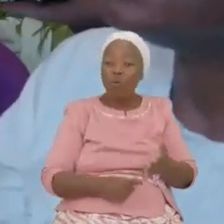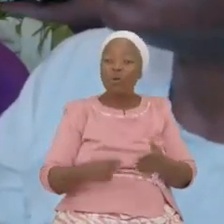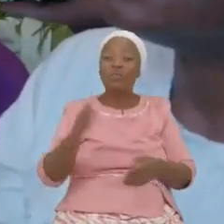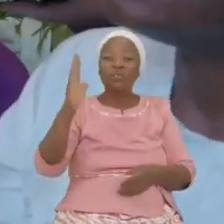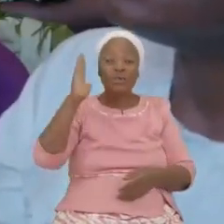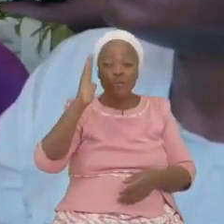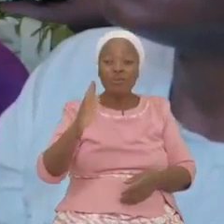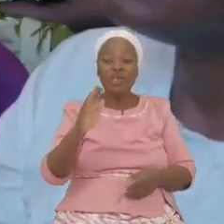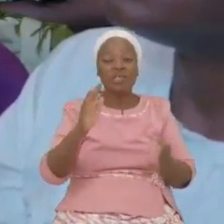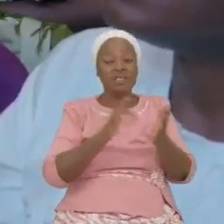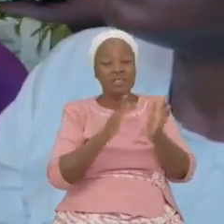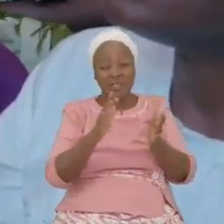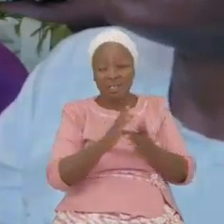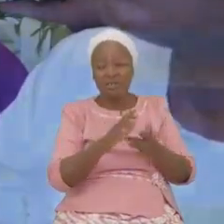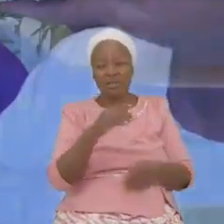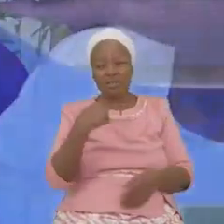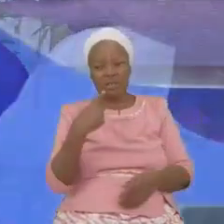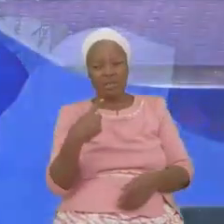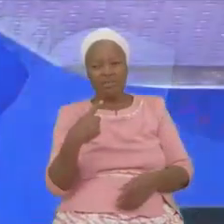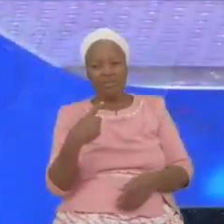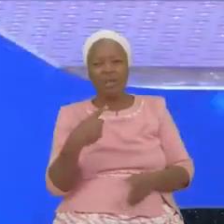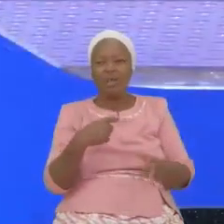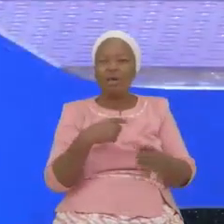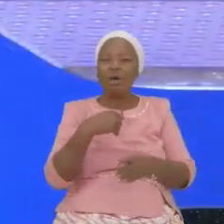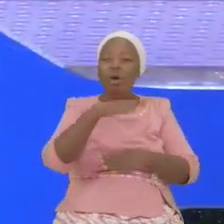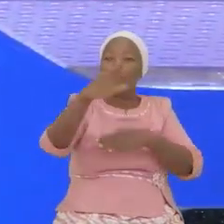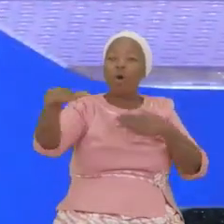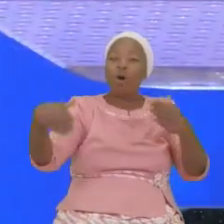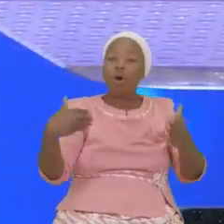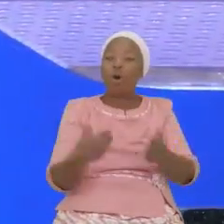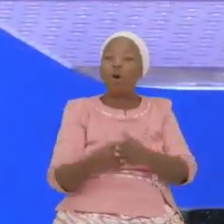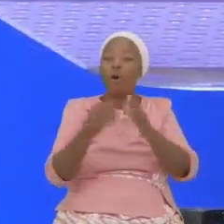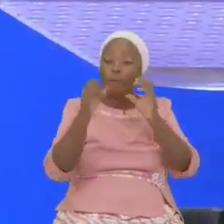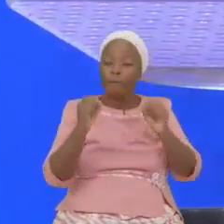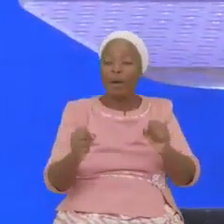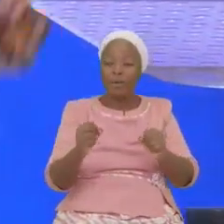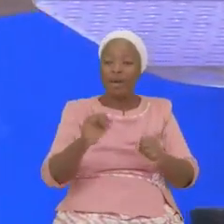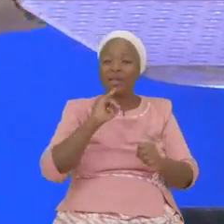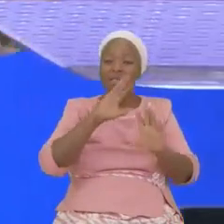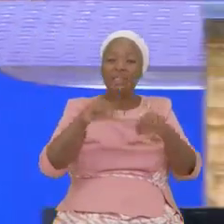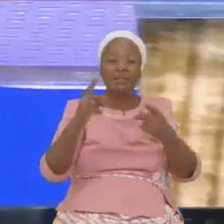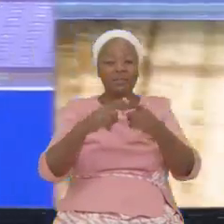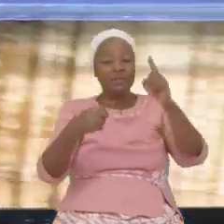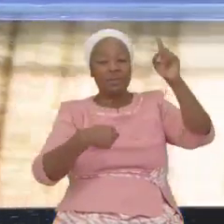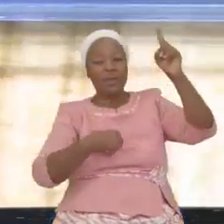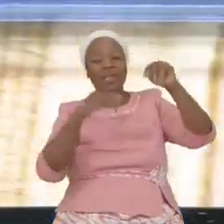he say? All power is given unto me in heaven and in